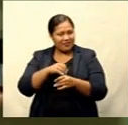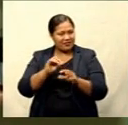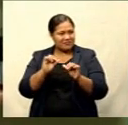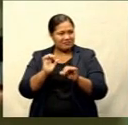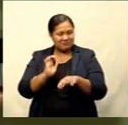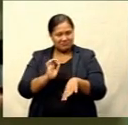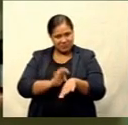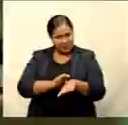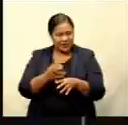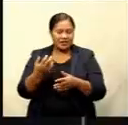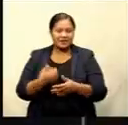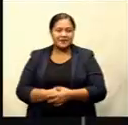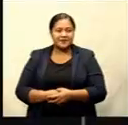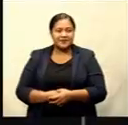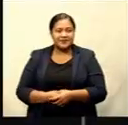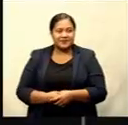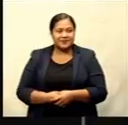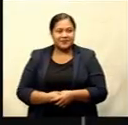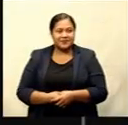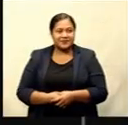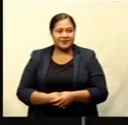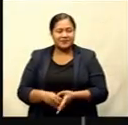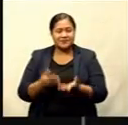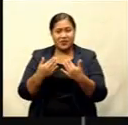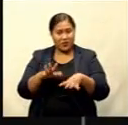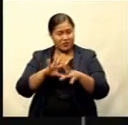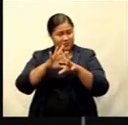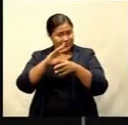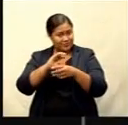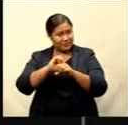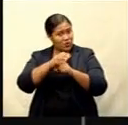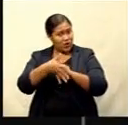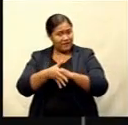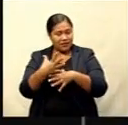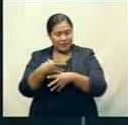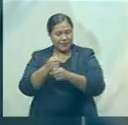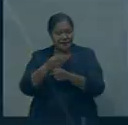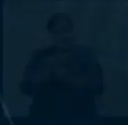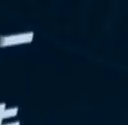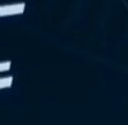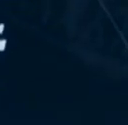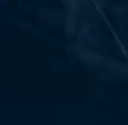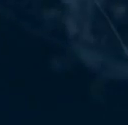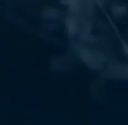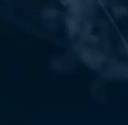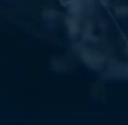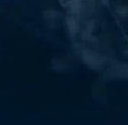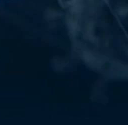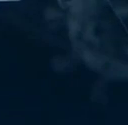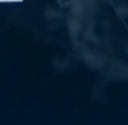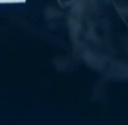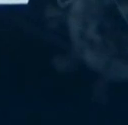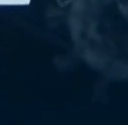Kumar, FBC News. And to our latest COVID-19 update.